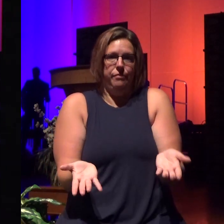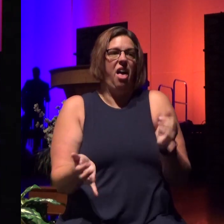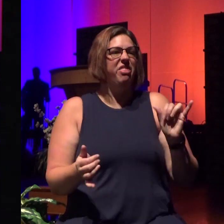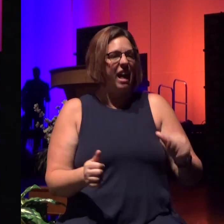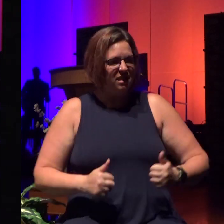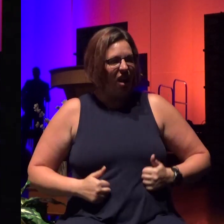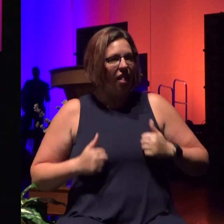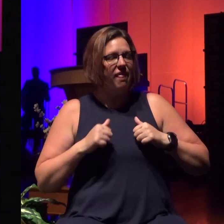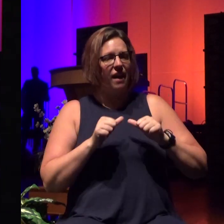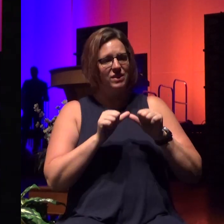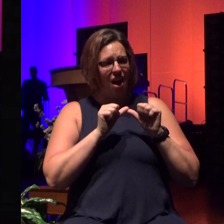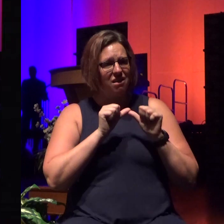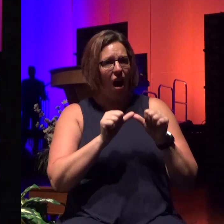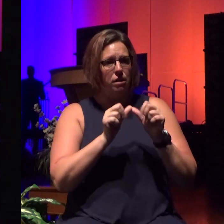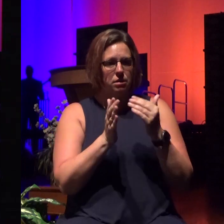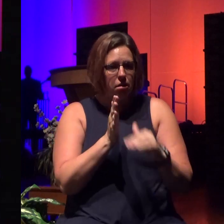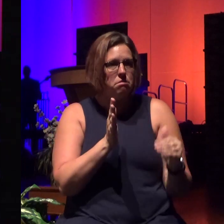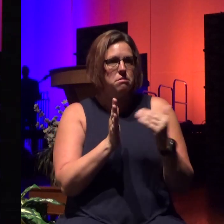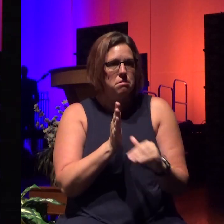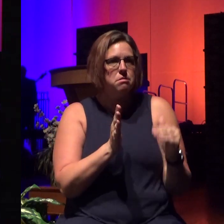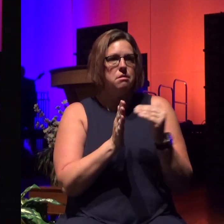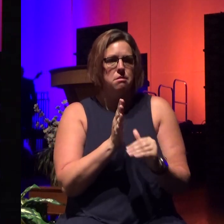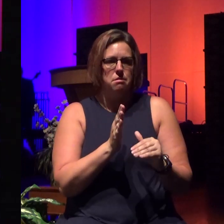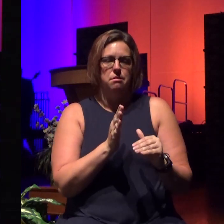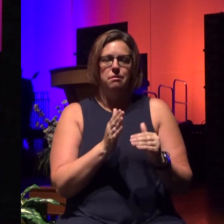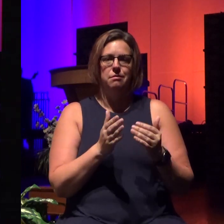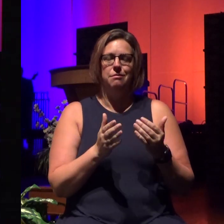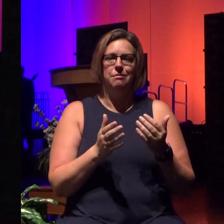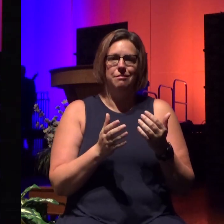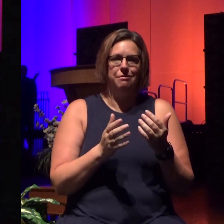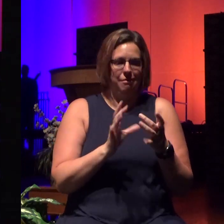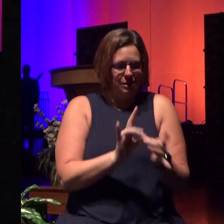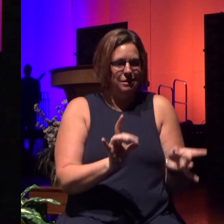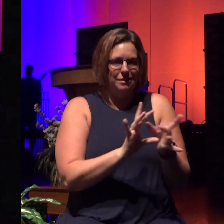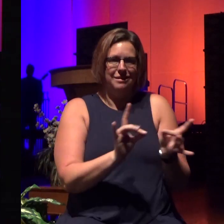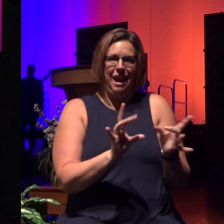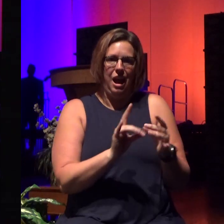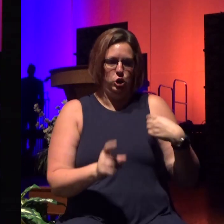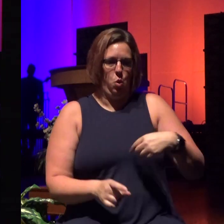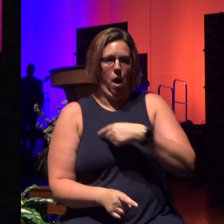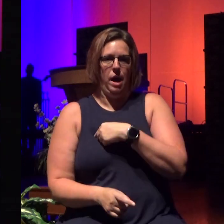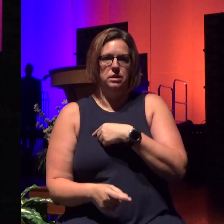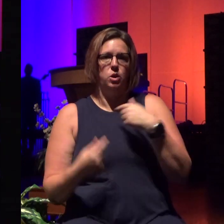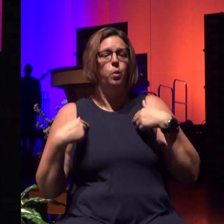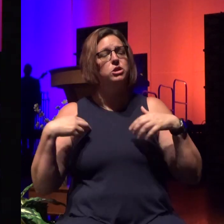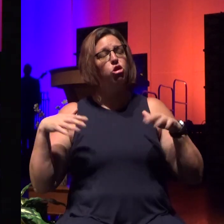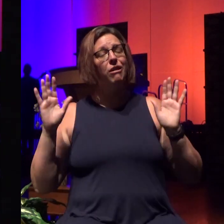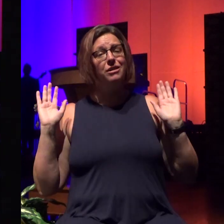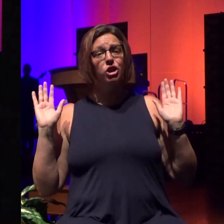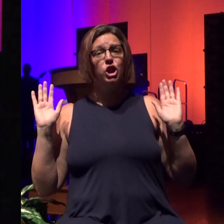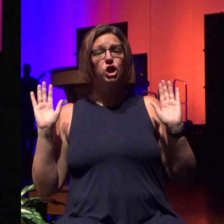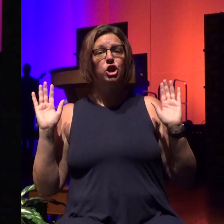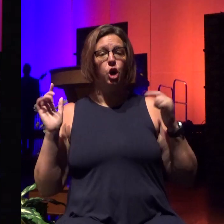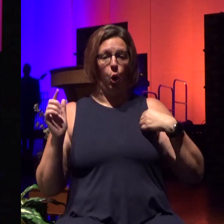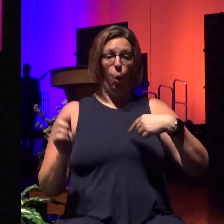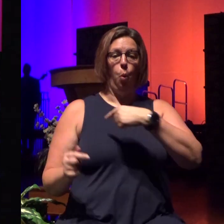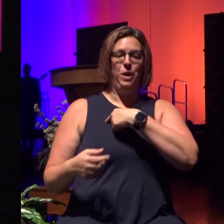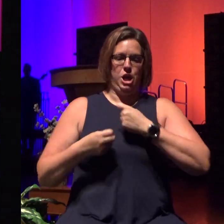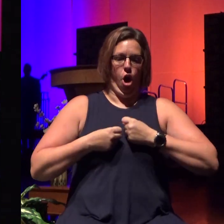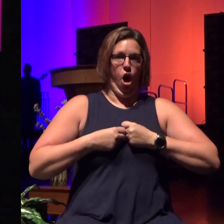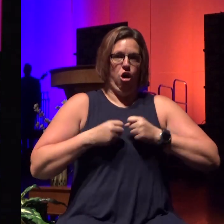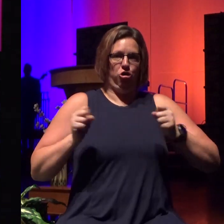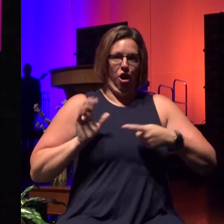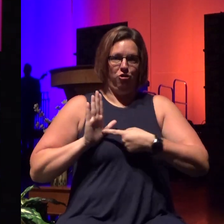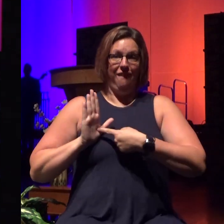mantra to us. We accept it. We surrender into that love. We are revealed, and we are